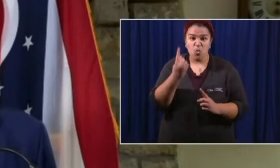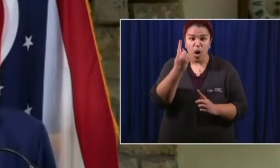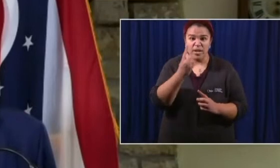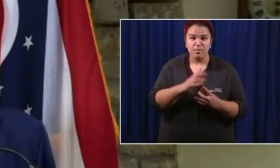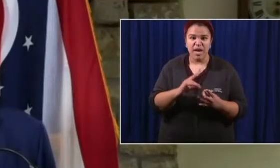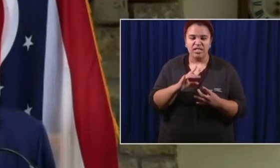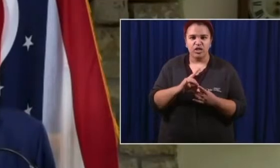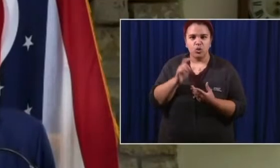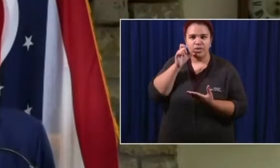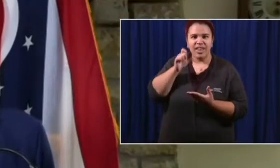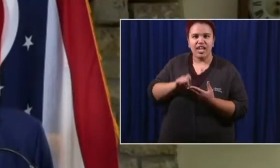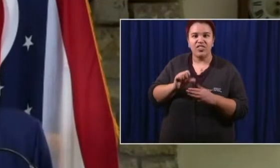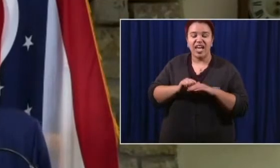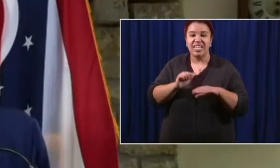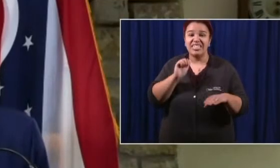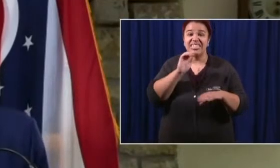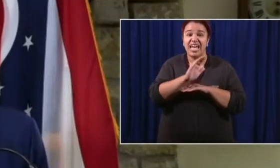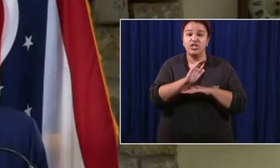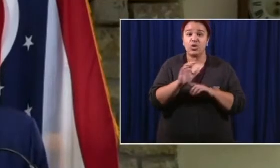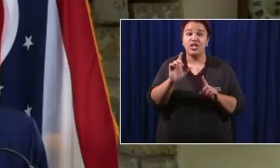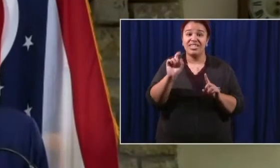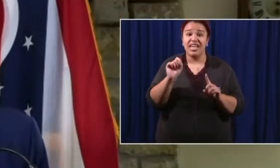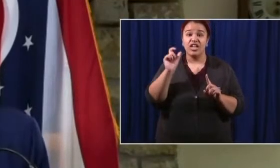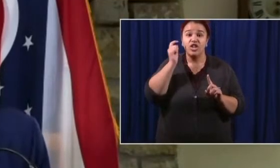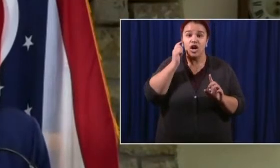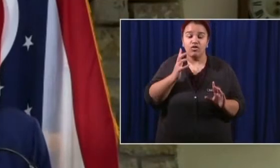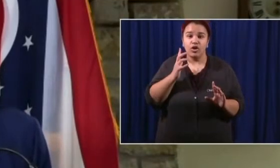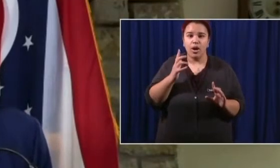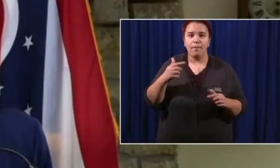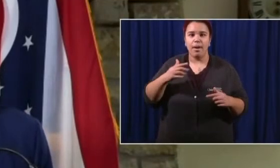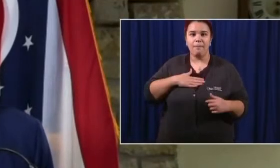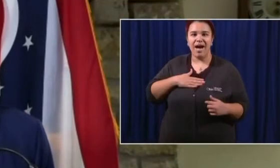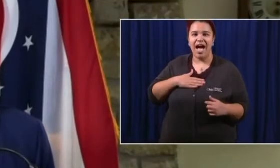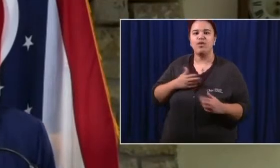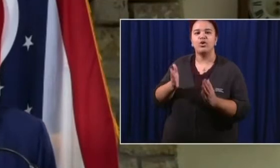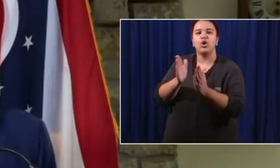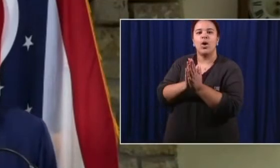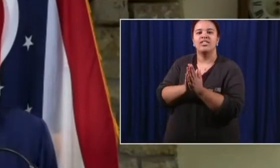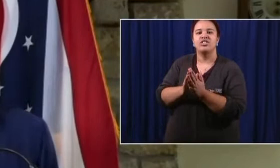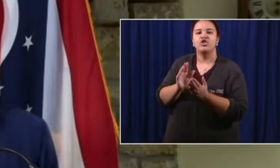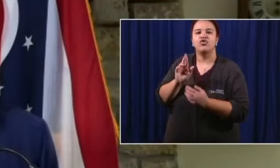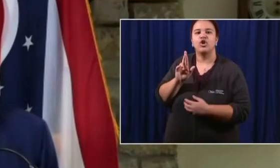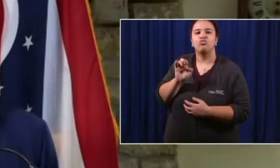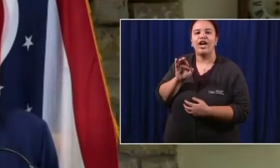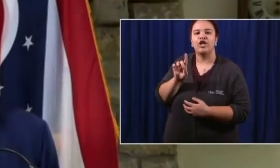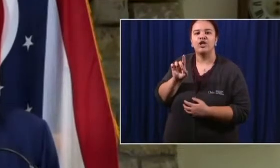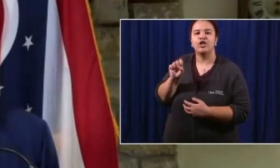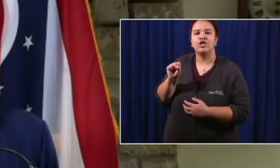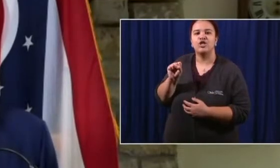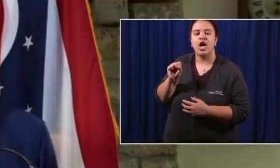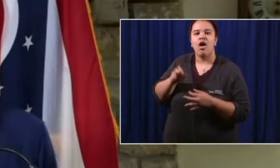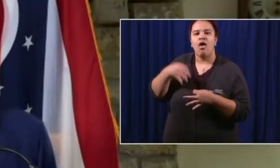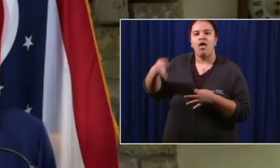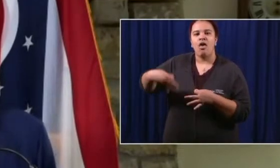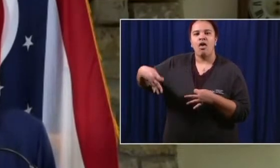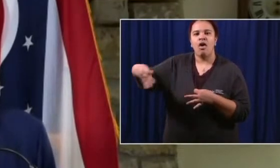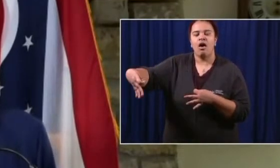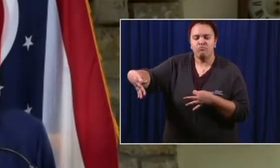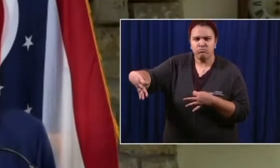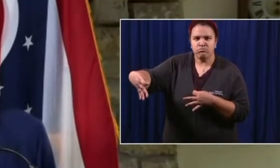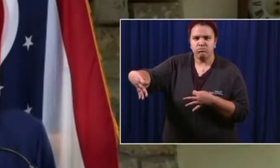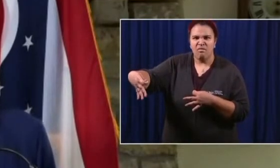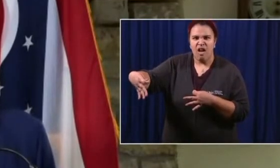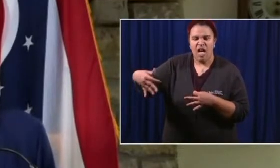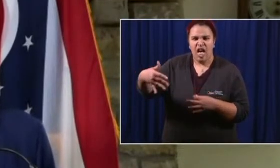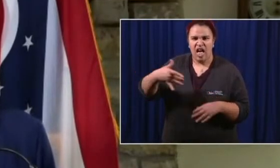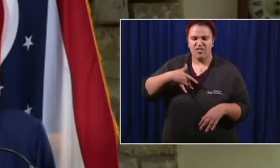Husted, while I had to wait over 3 months for my records request to be honored. Governor, I have a hard time believing that this is intentional, but it's